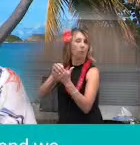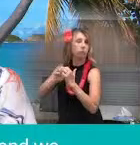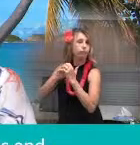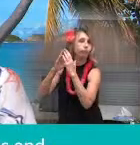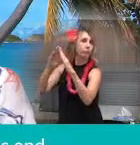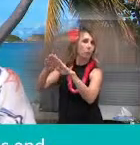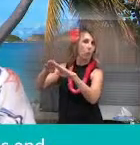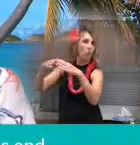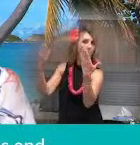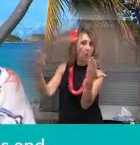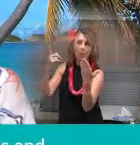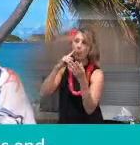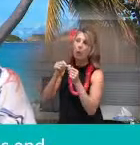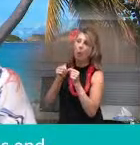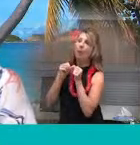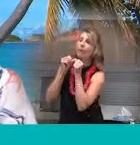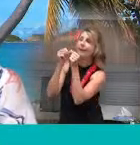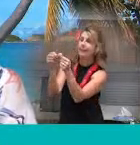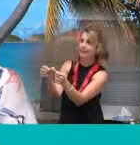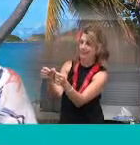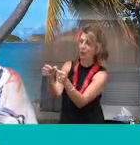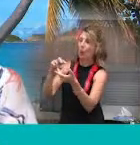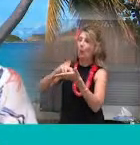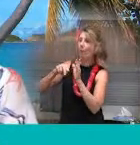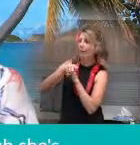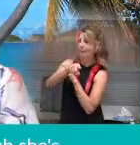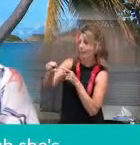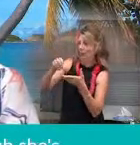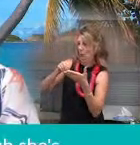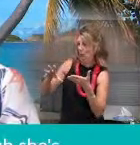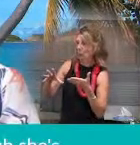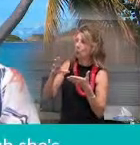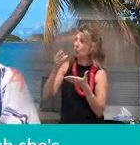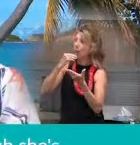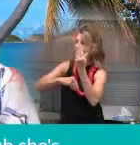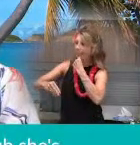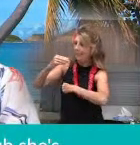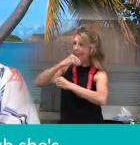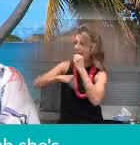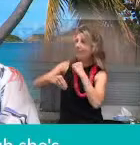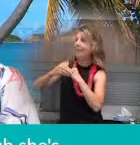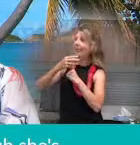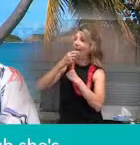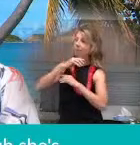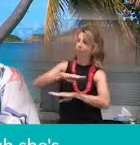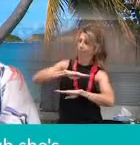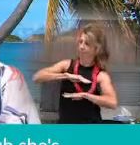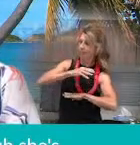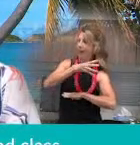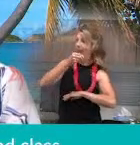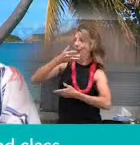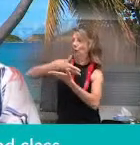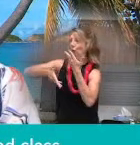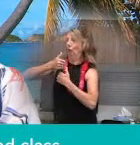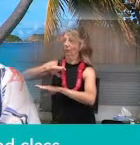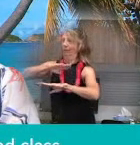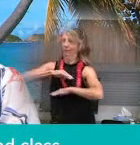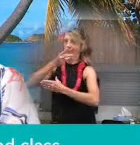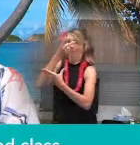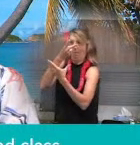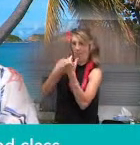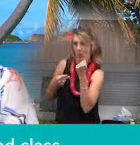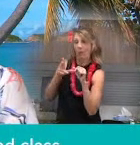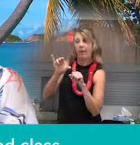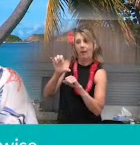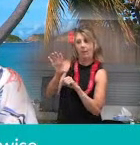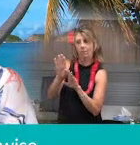us, and we will continue to fill the bellies and hearts of our students in this social and beneficial club. She's helped many students